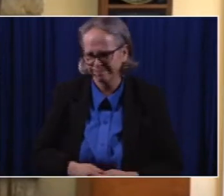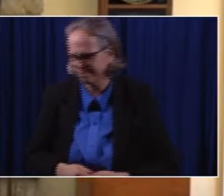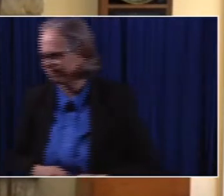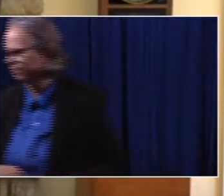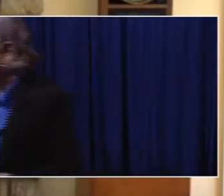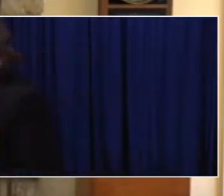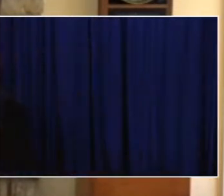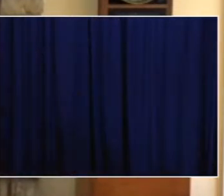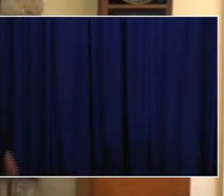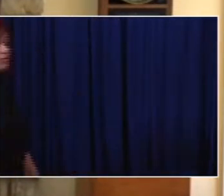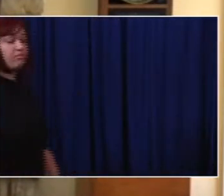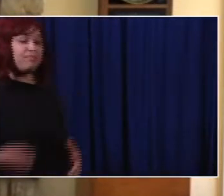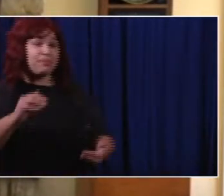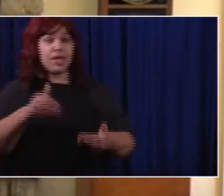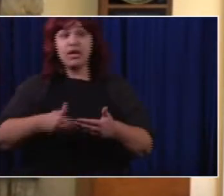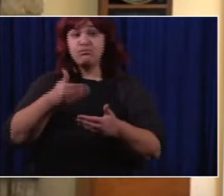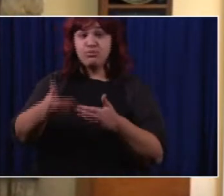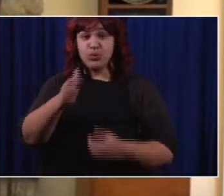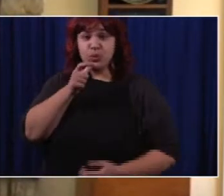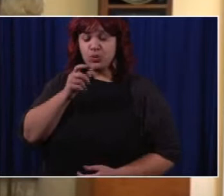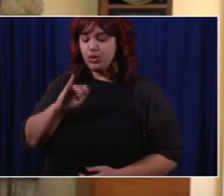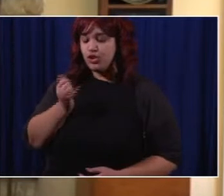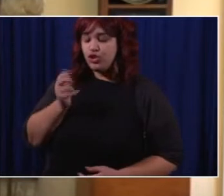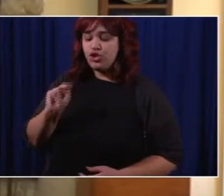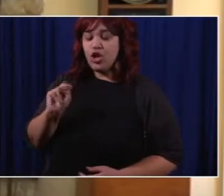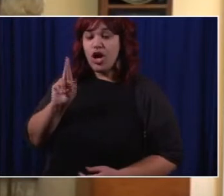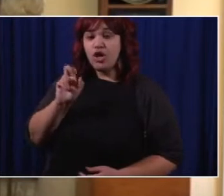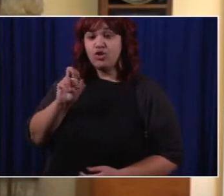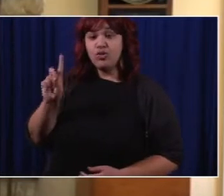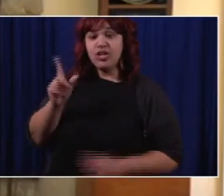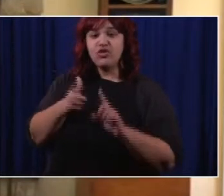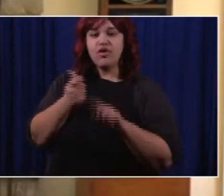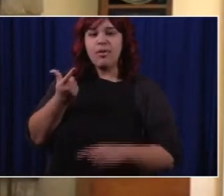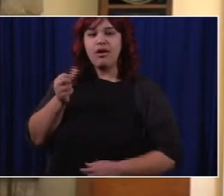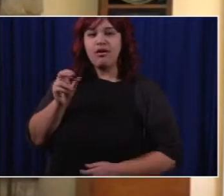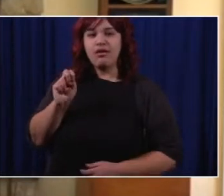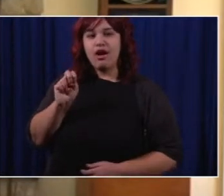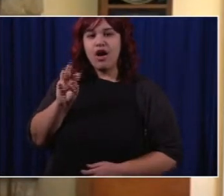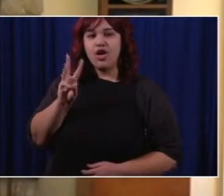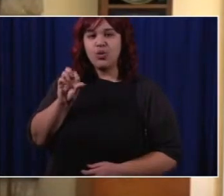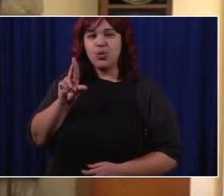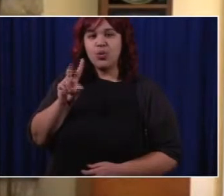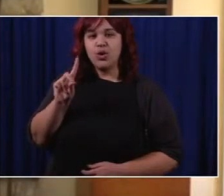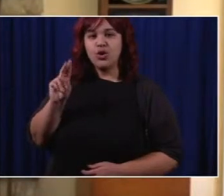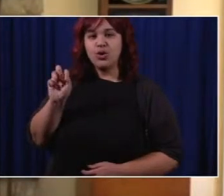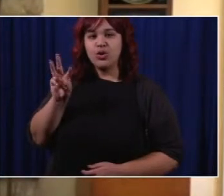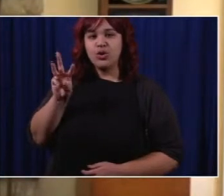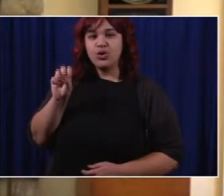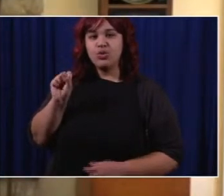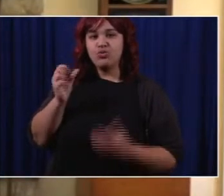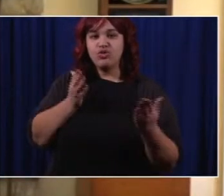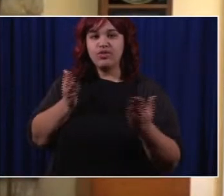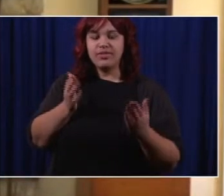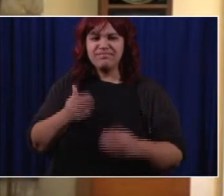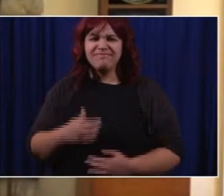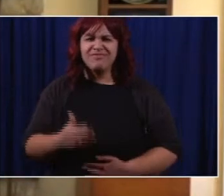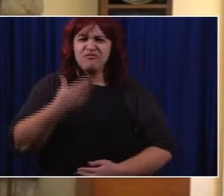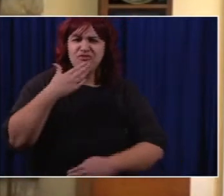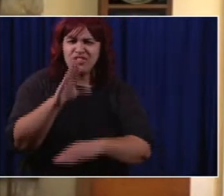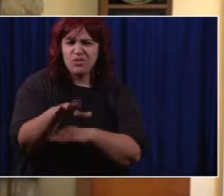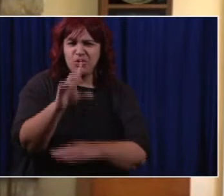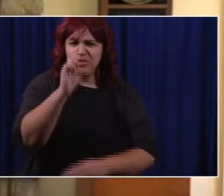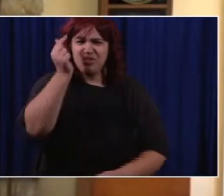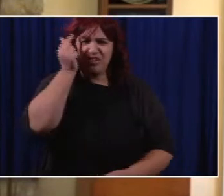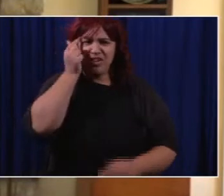Next question is from John Reed at Gongwer News Service. Good afternoon, Governor. Hey, John. With